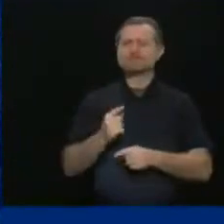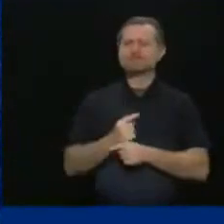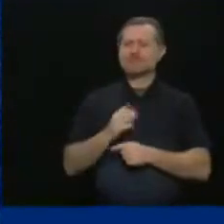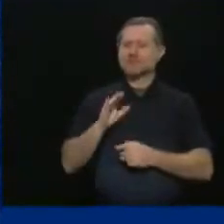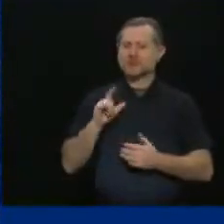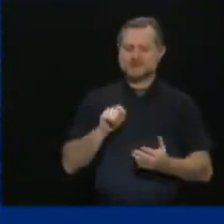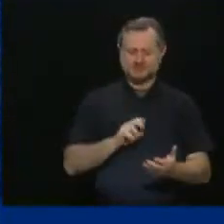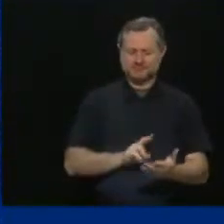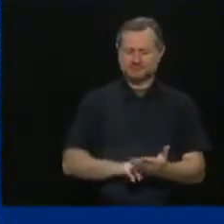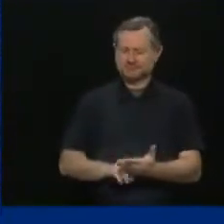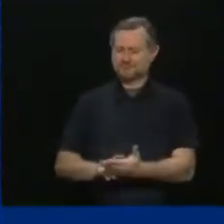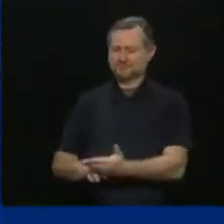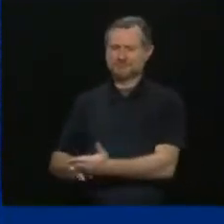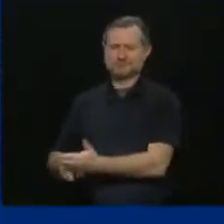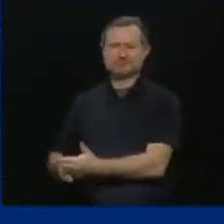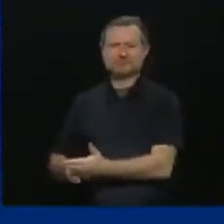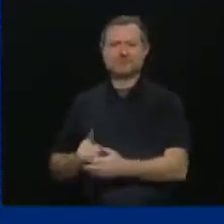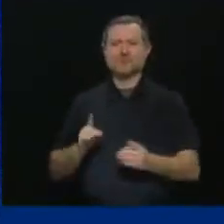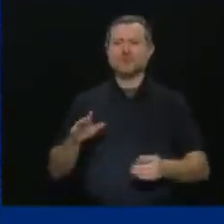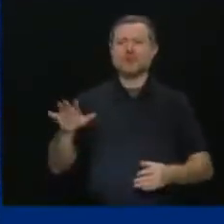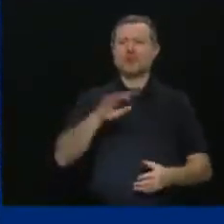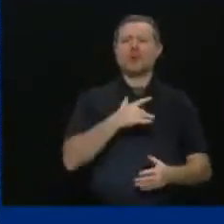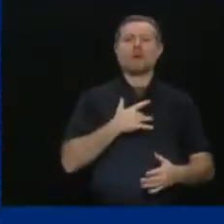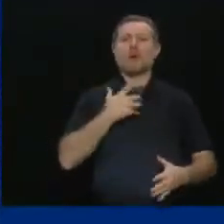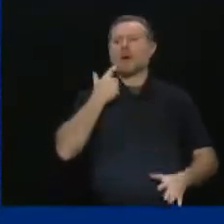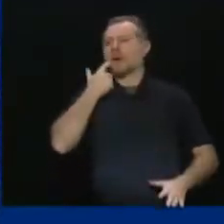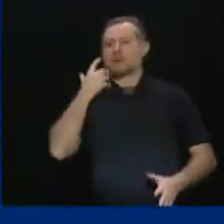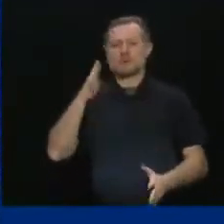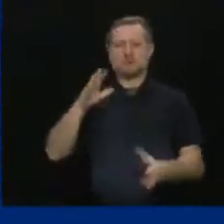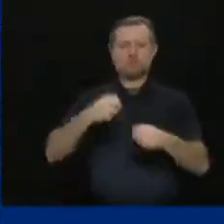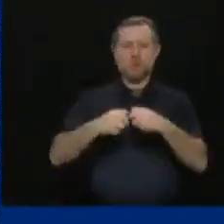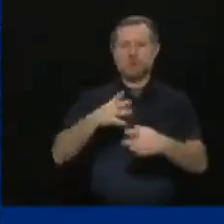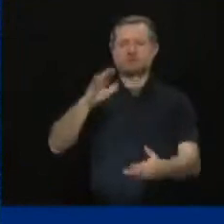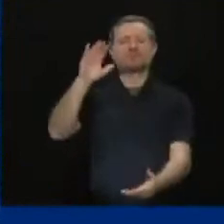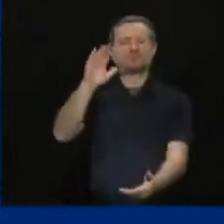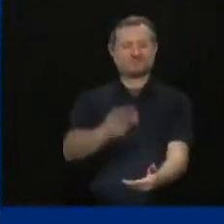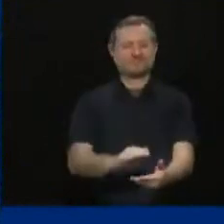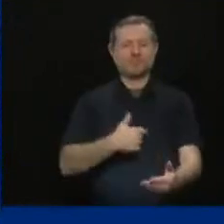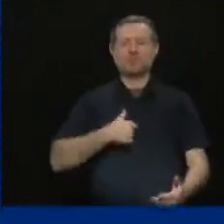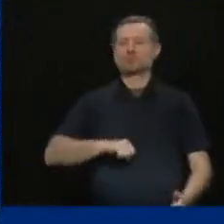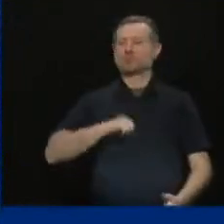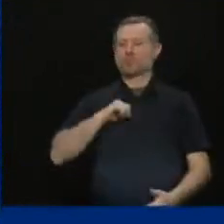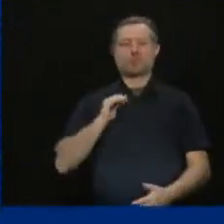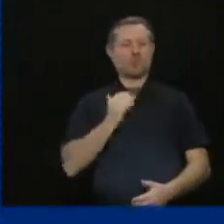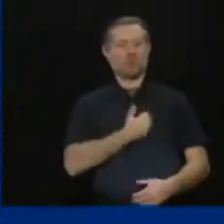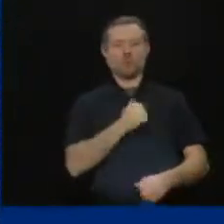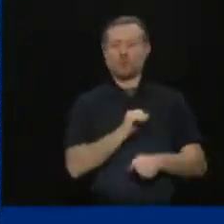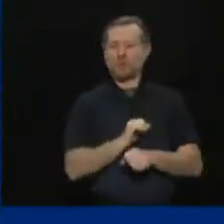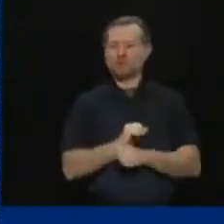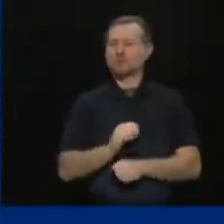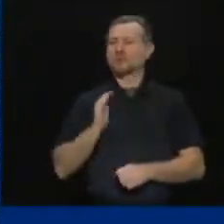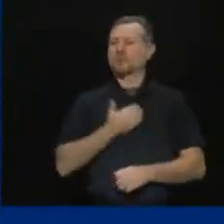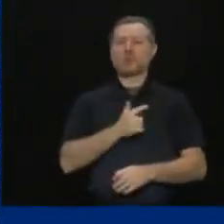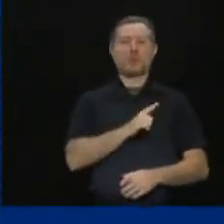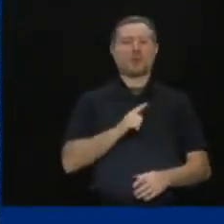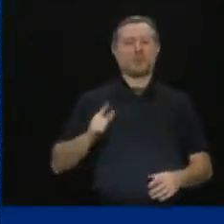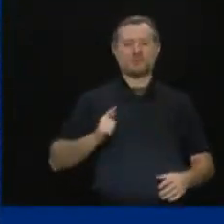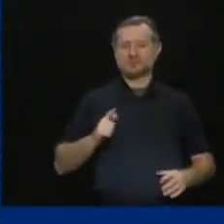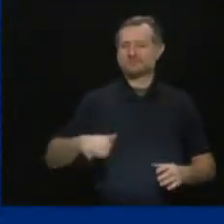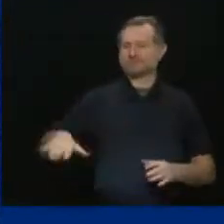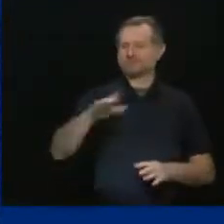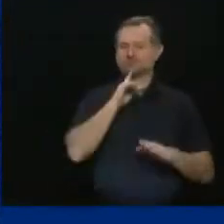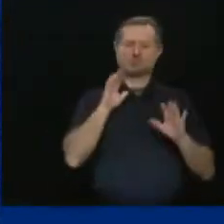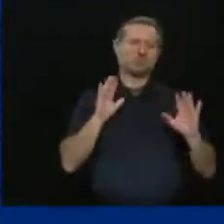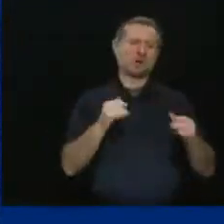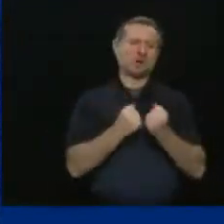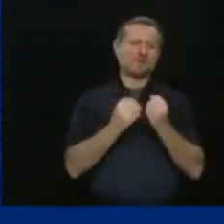feel proud of I am proud of what we've done. Again, proud of our legislators for them being such great partners as we continue